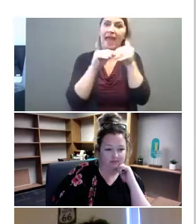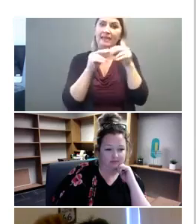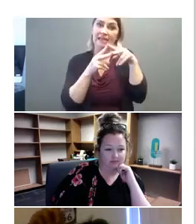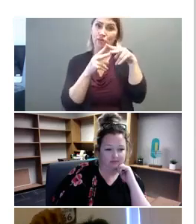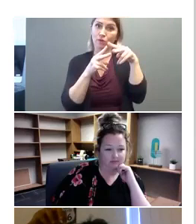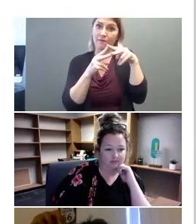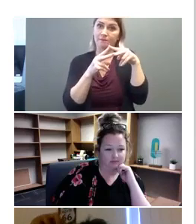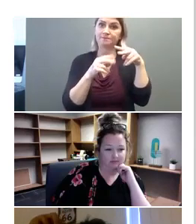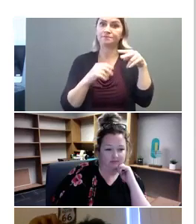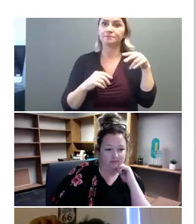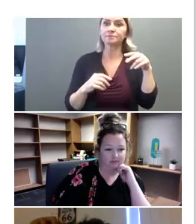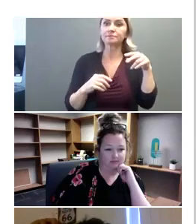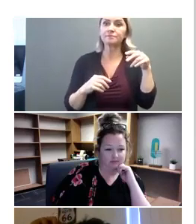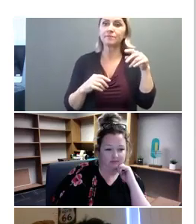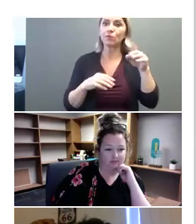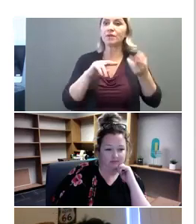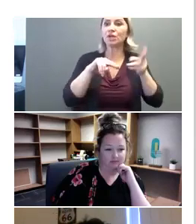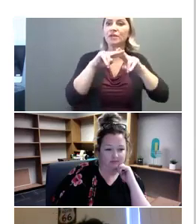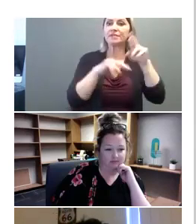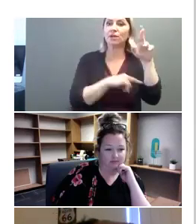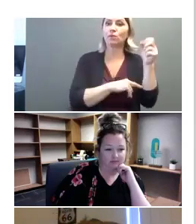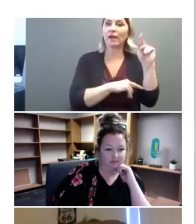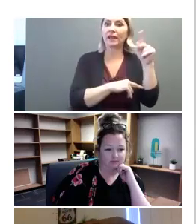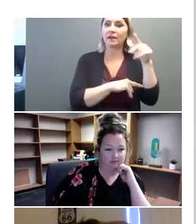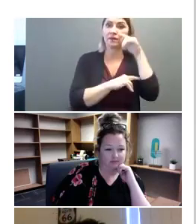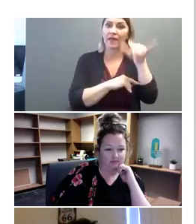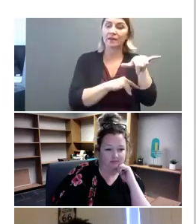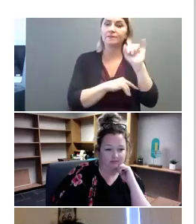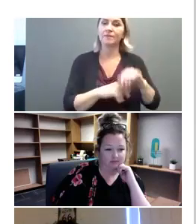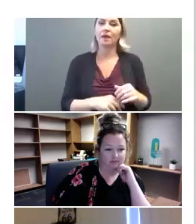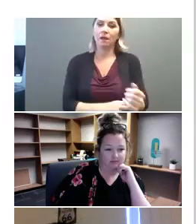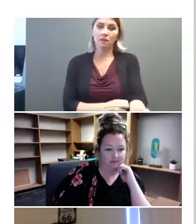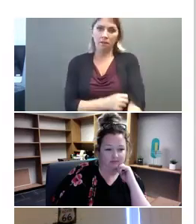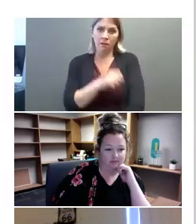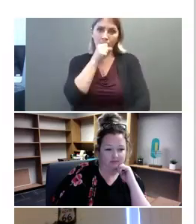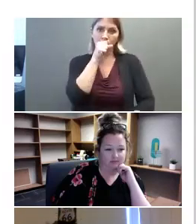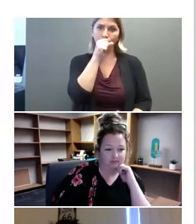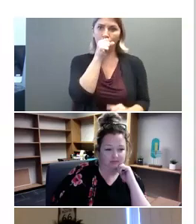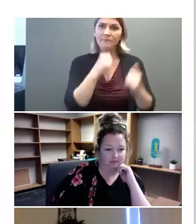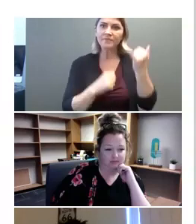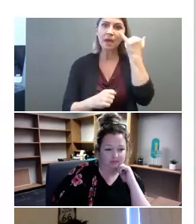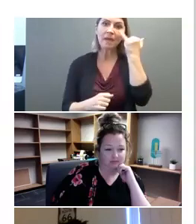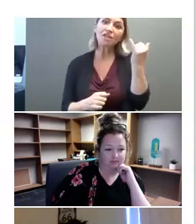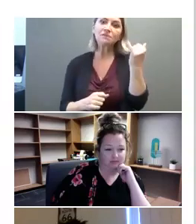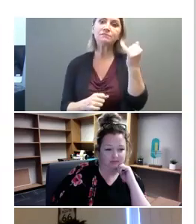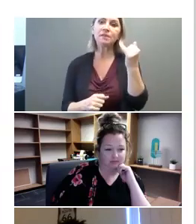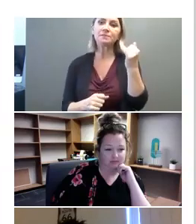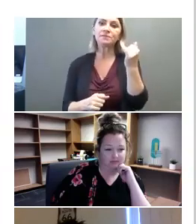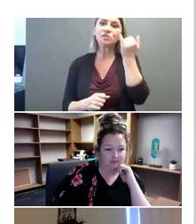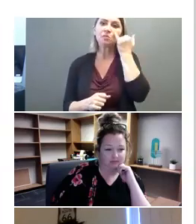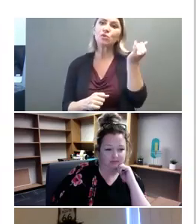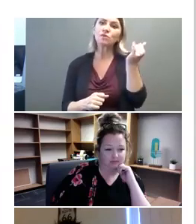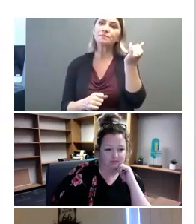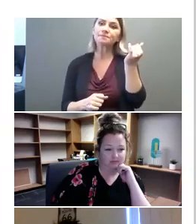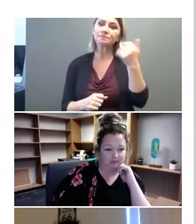would increase the rank of the root node. Because imagine this thing. So let's say that